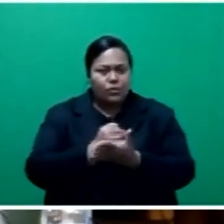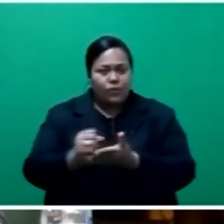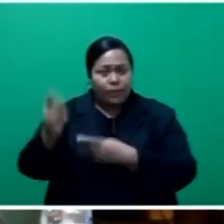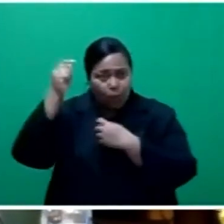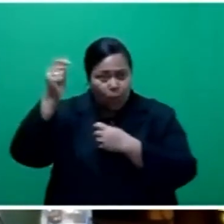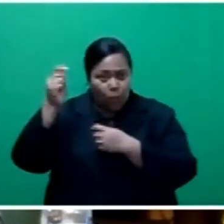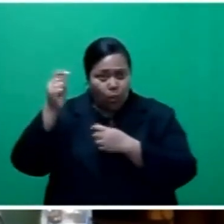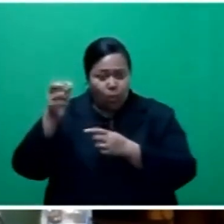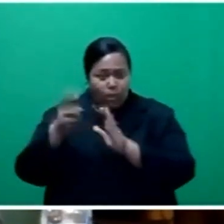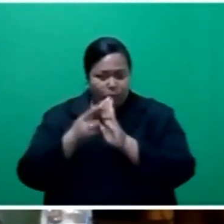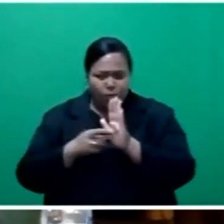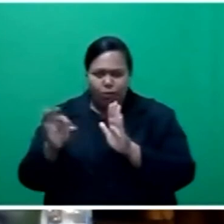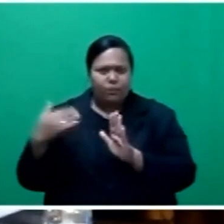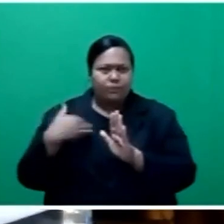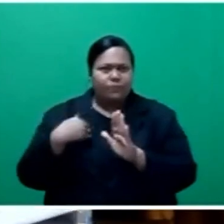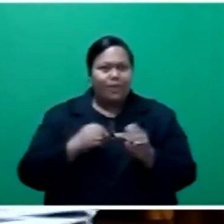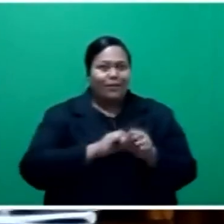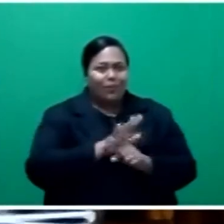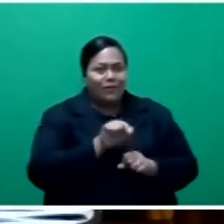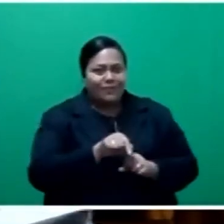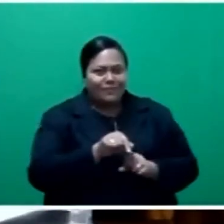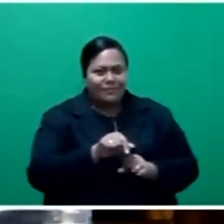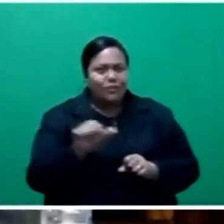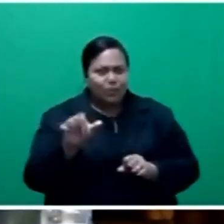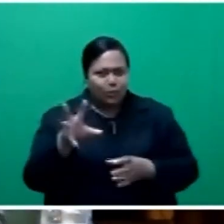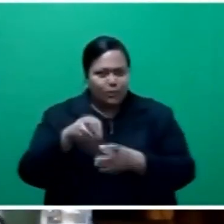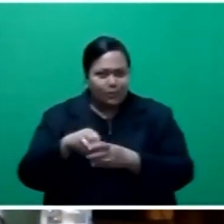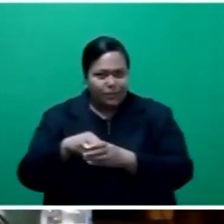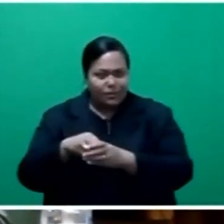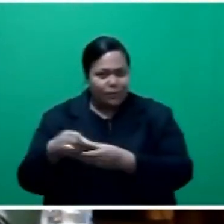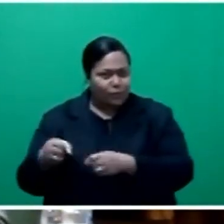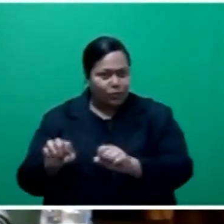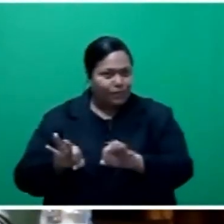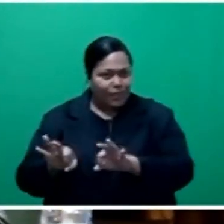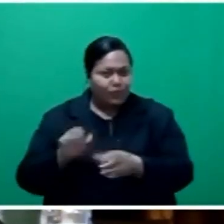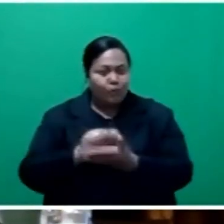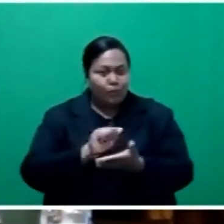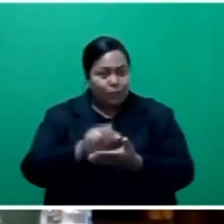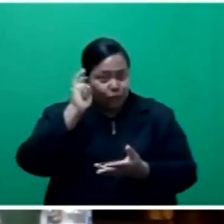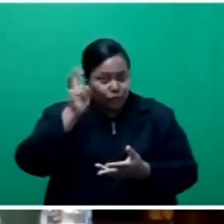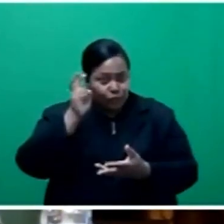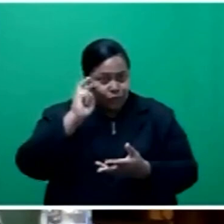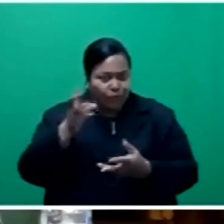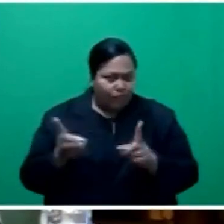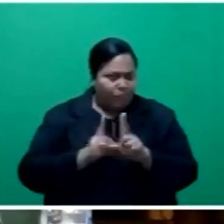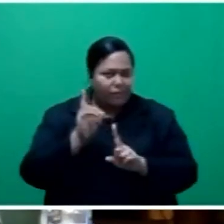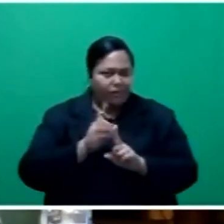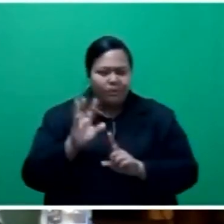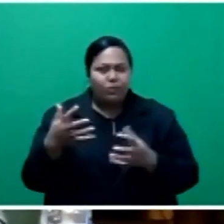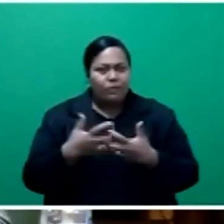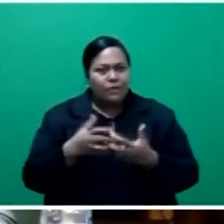to unforeseen circumstances, events like COVID-19 pandemic. That proper training be developed in line with the audit training needs of the